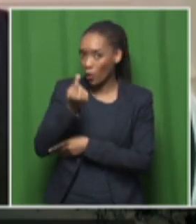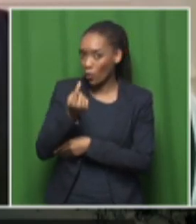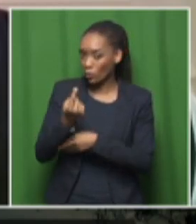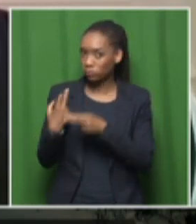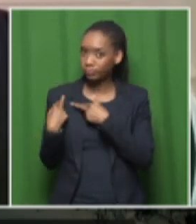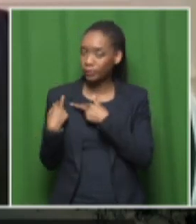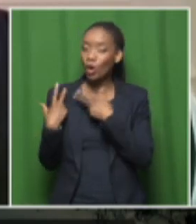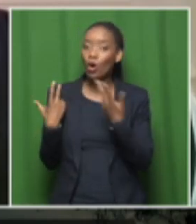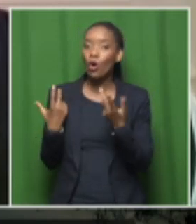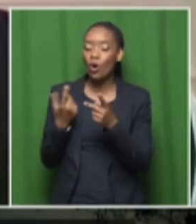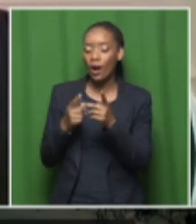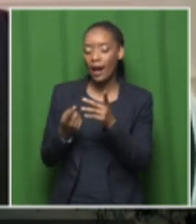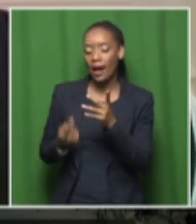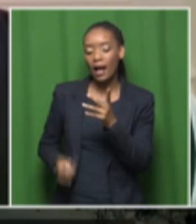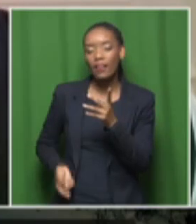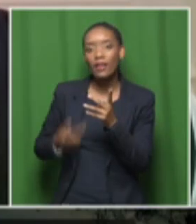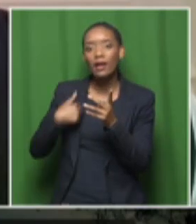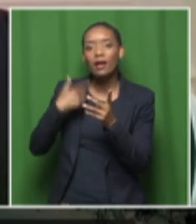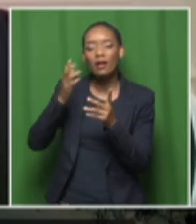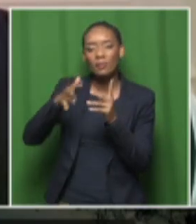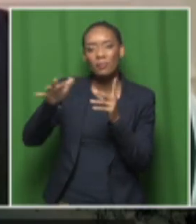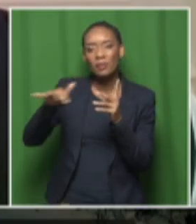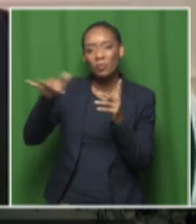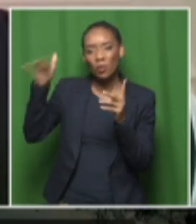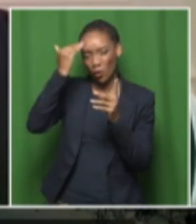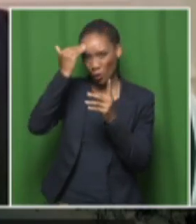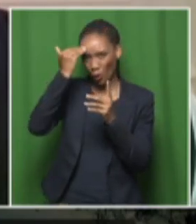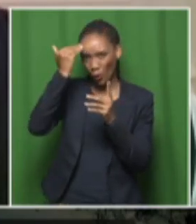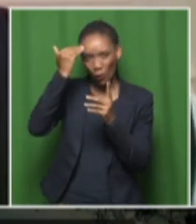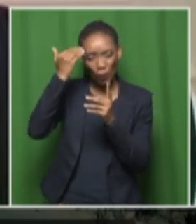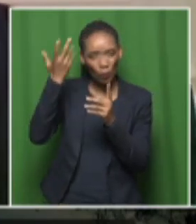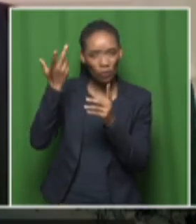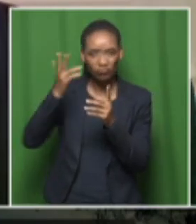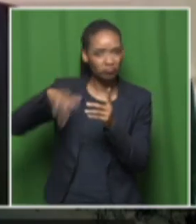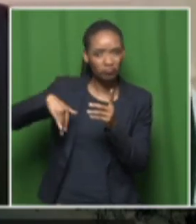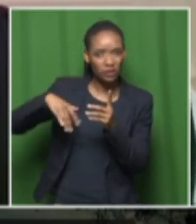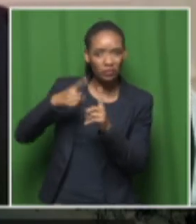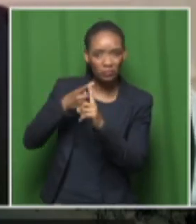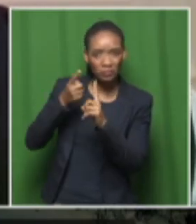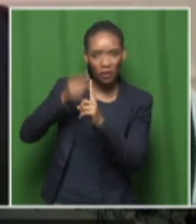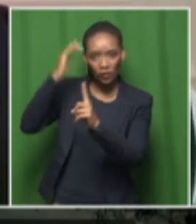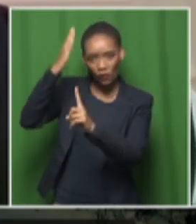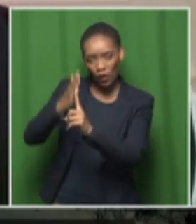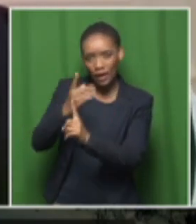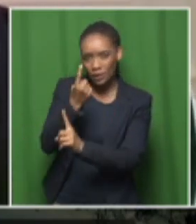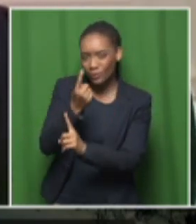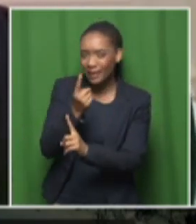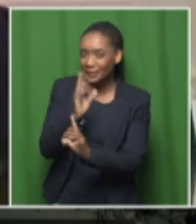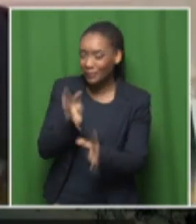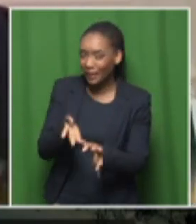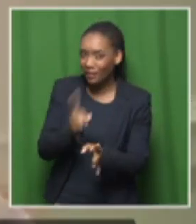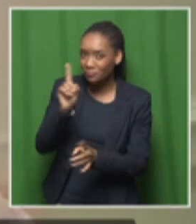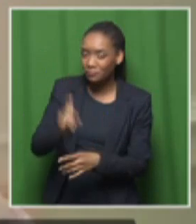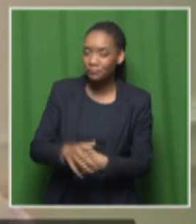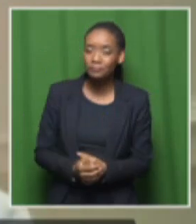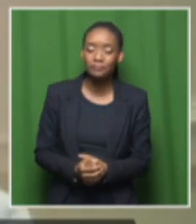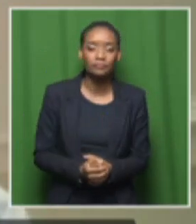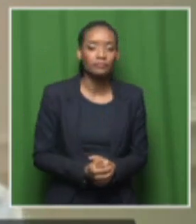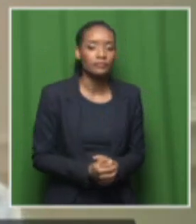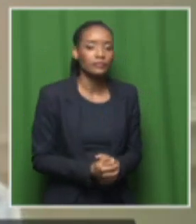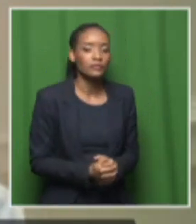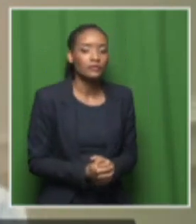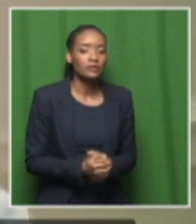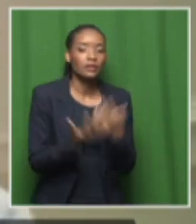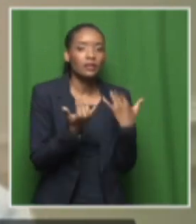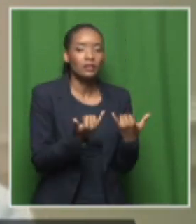particular investigation and it being undertaken? No, thank you. At this stage, the response